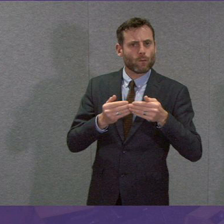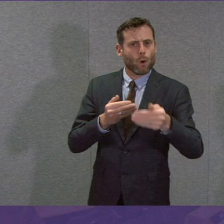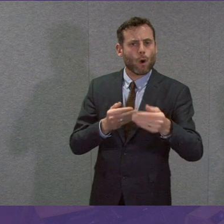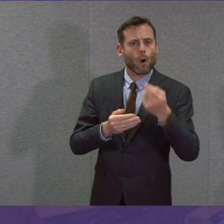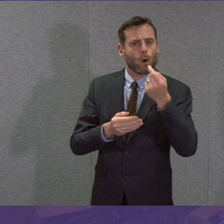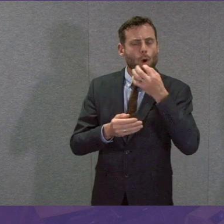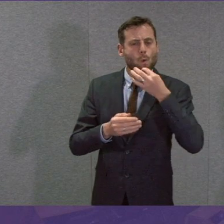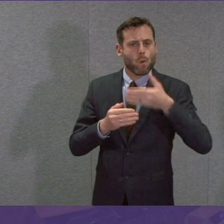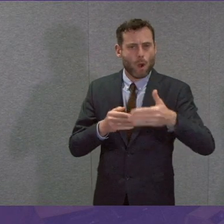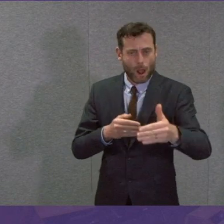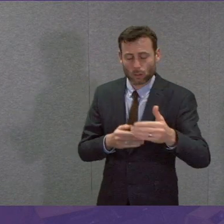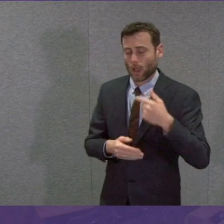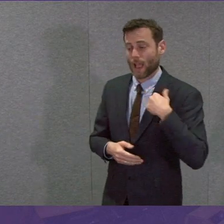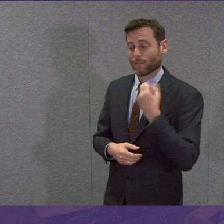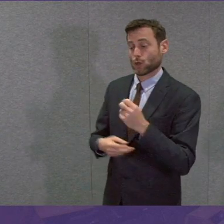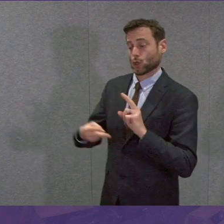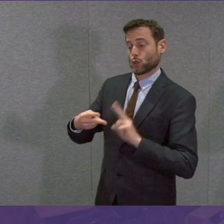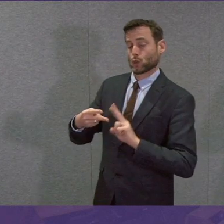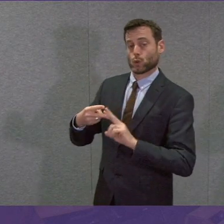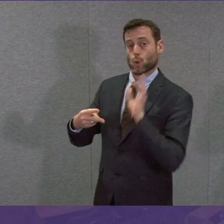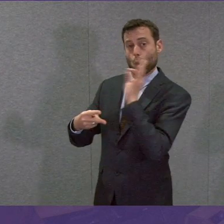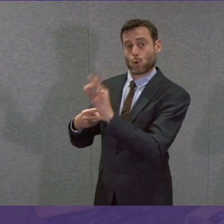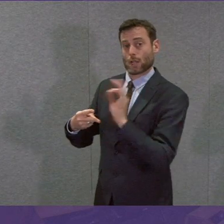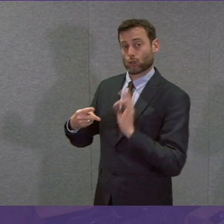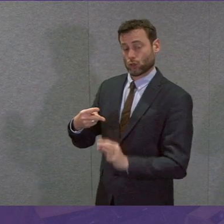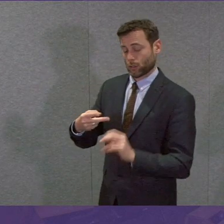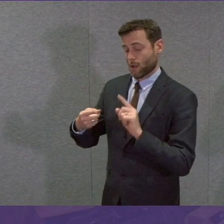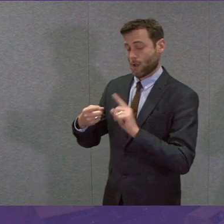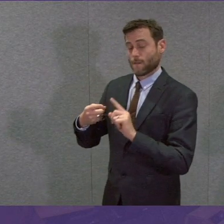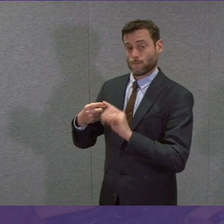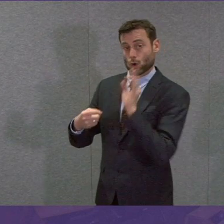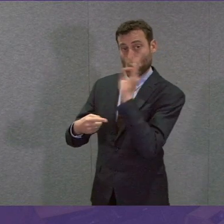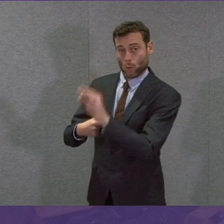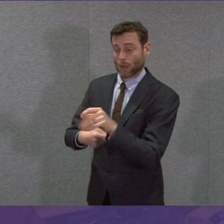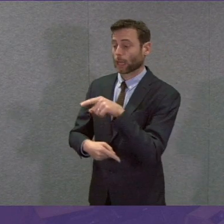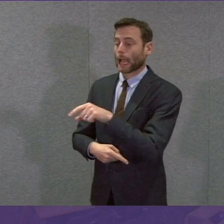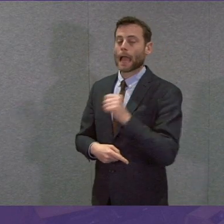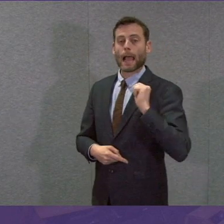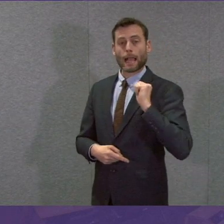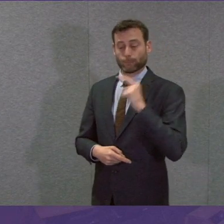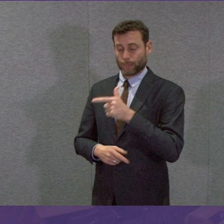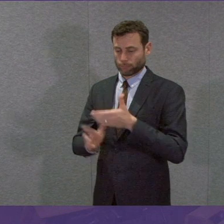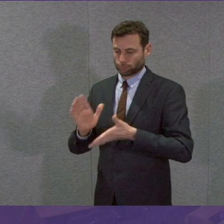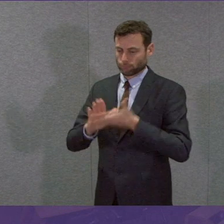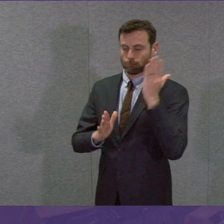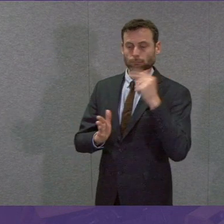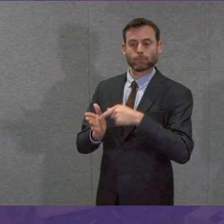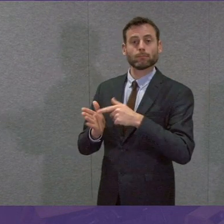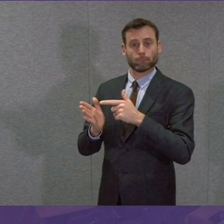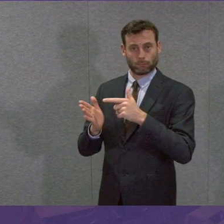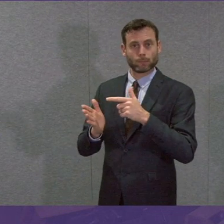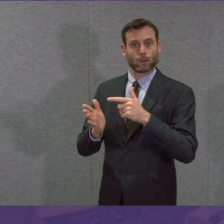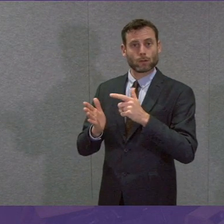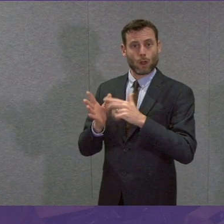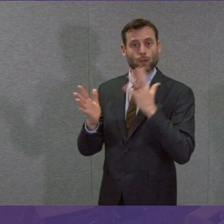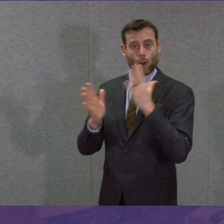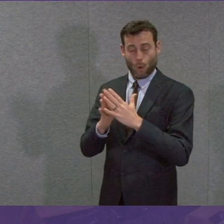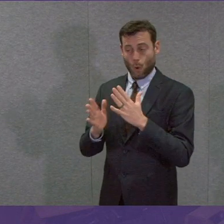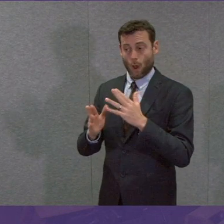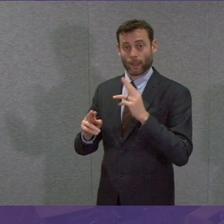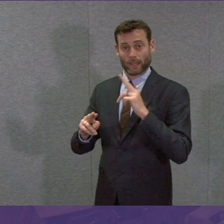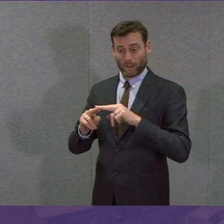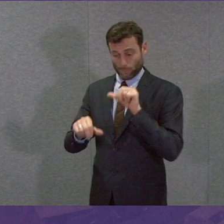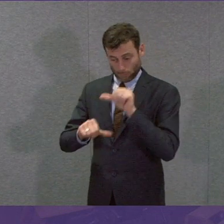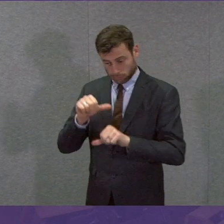statement? Firstly, by what date does he expect the legislation to be enacted, should it complete its parliamentary passage